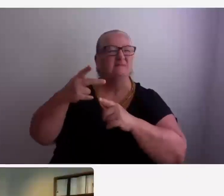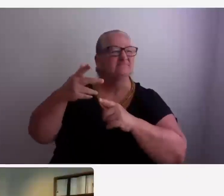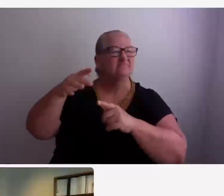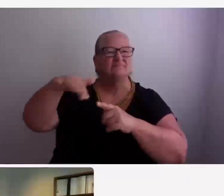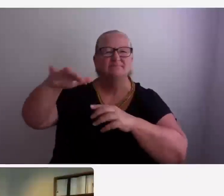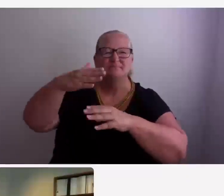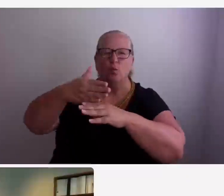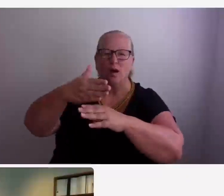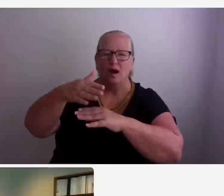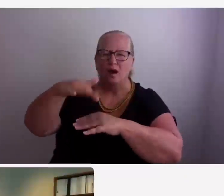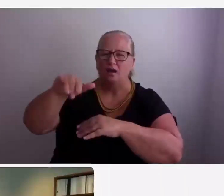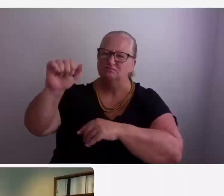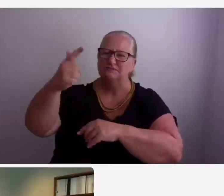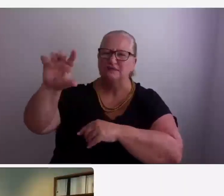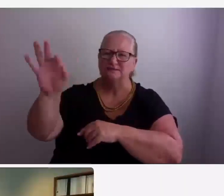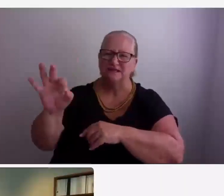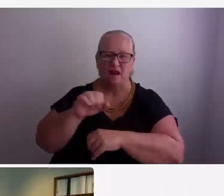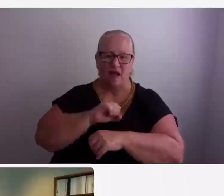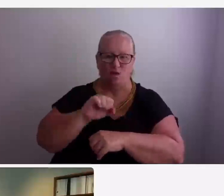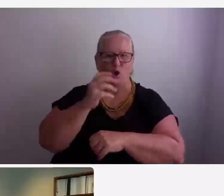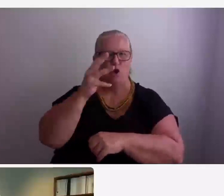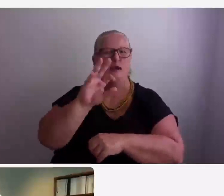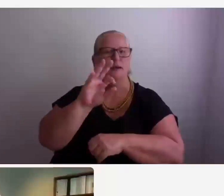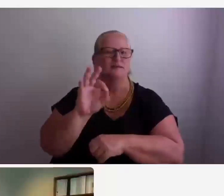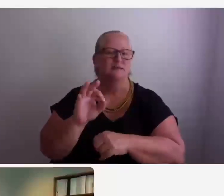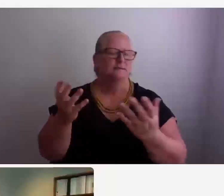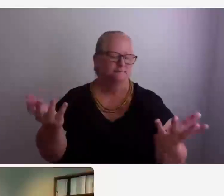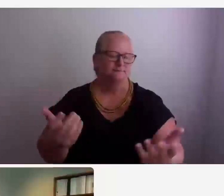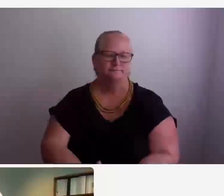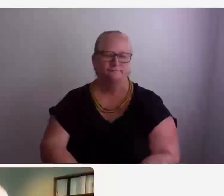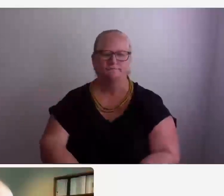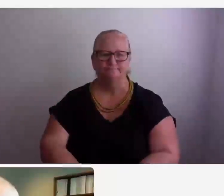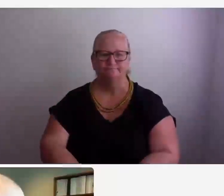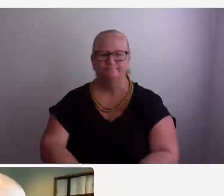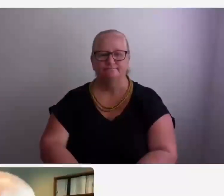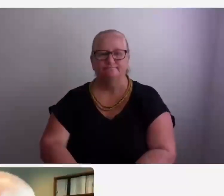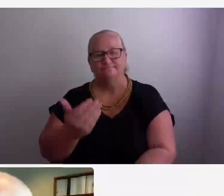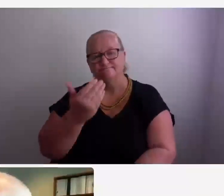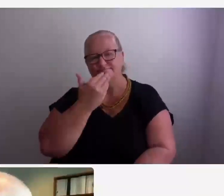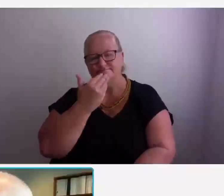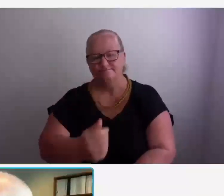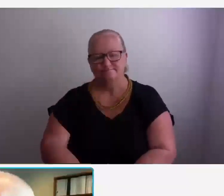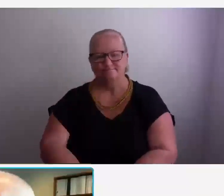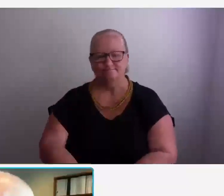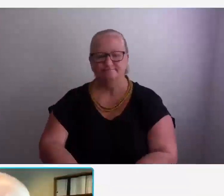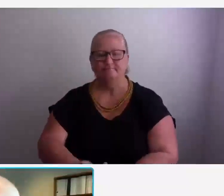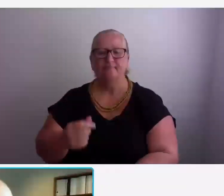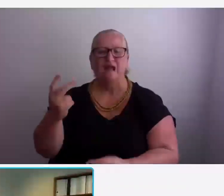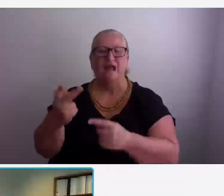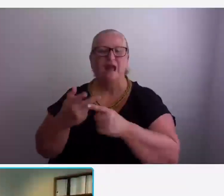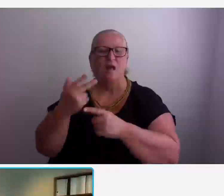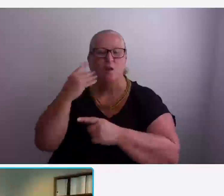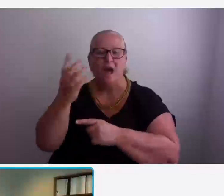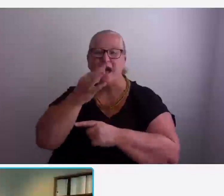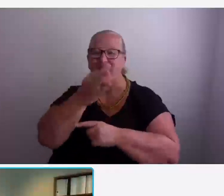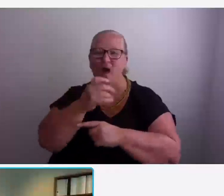of assessment processes. Yep. Thanks, Mark. Monica was asking, will ACFI